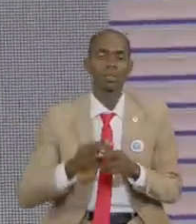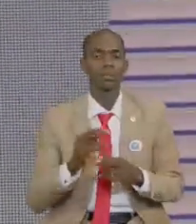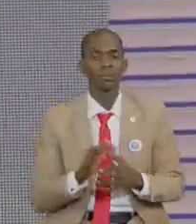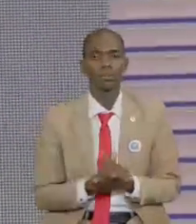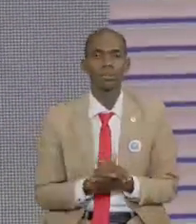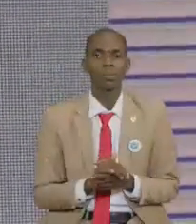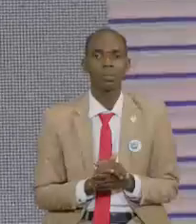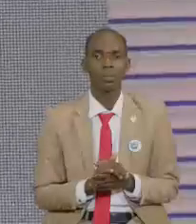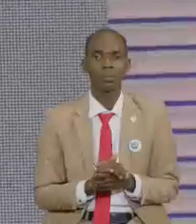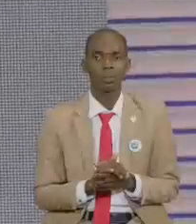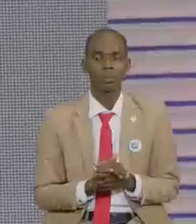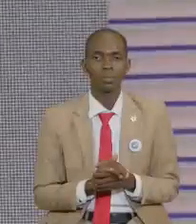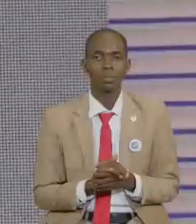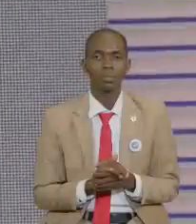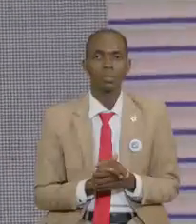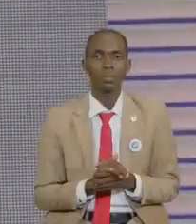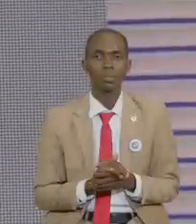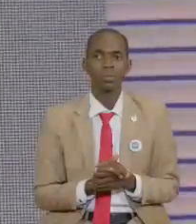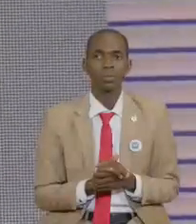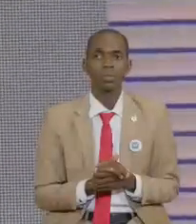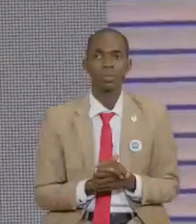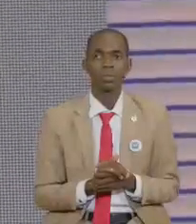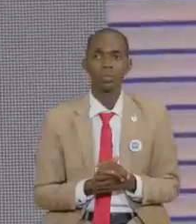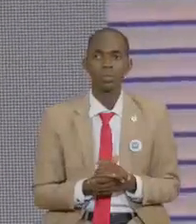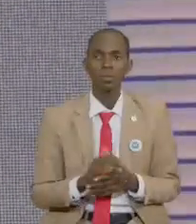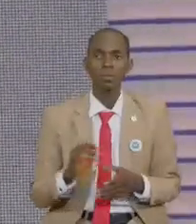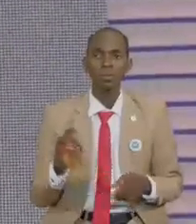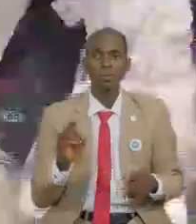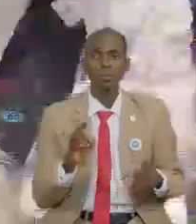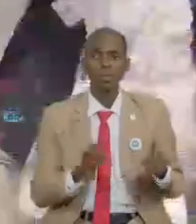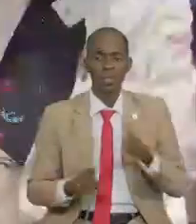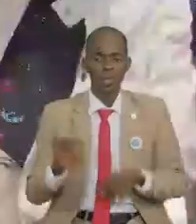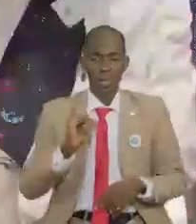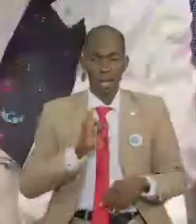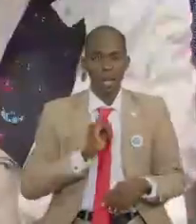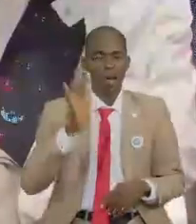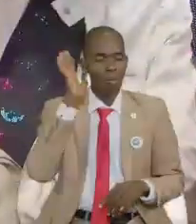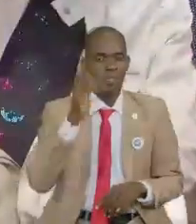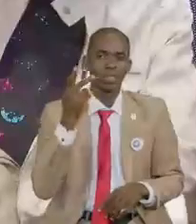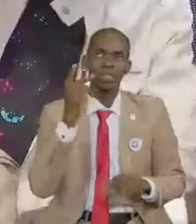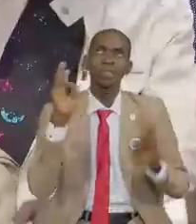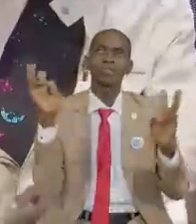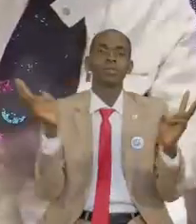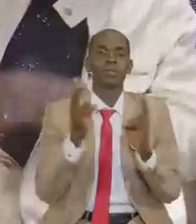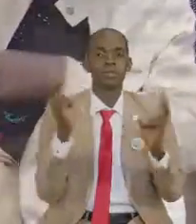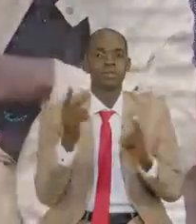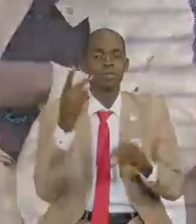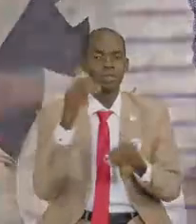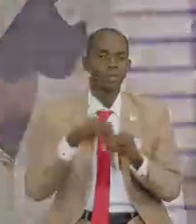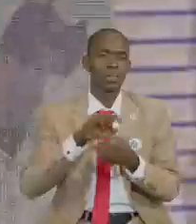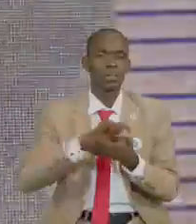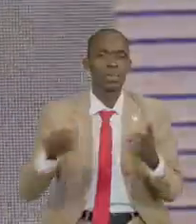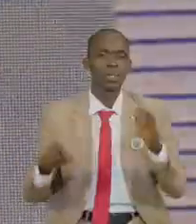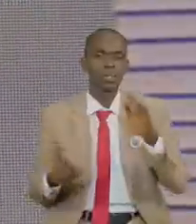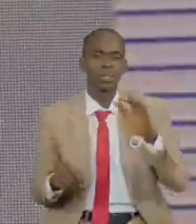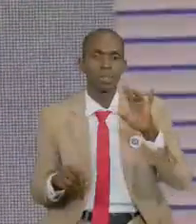They saw victory. I will see victory. Look at verse 18.